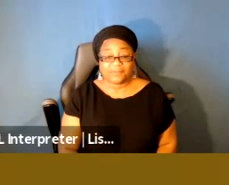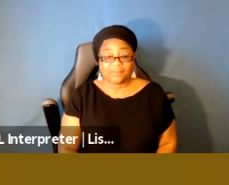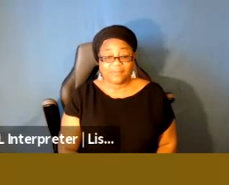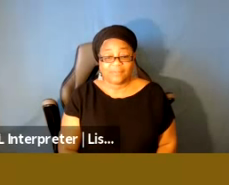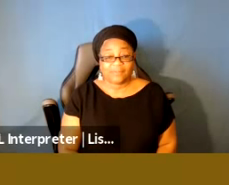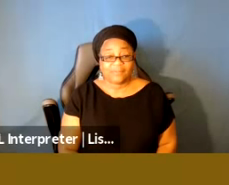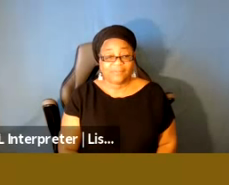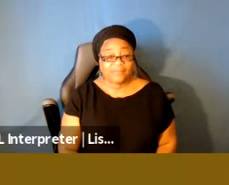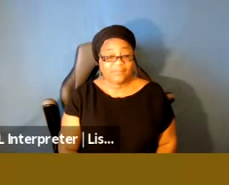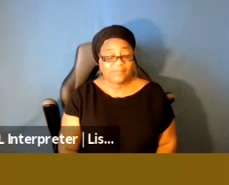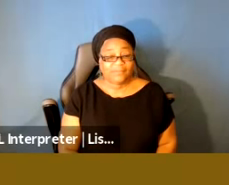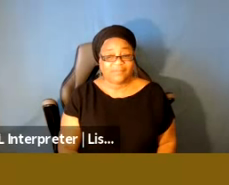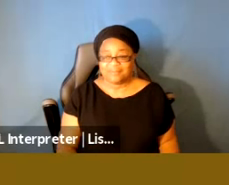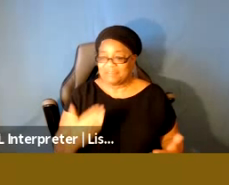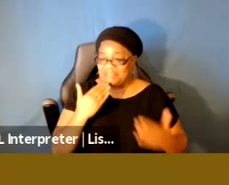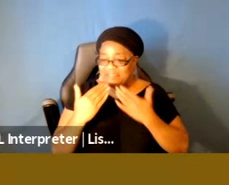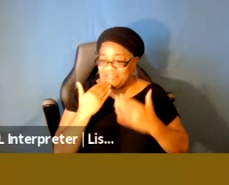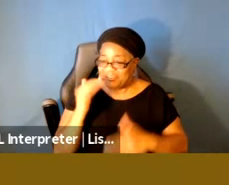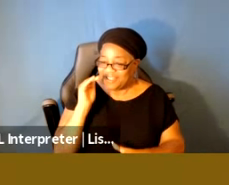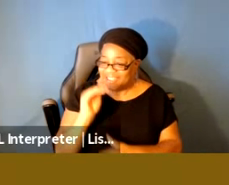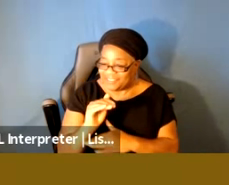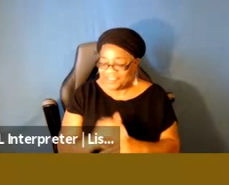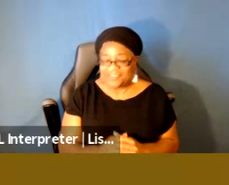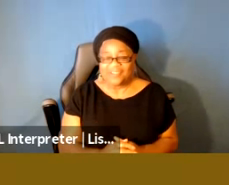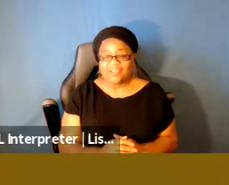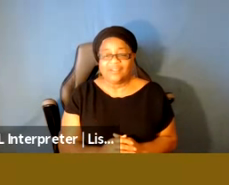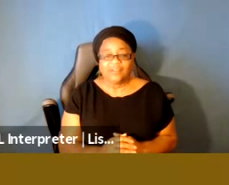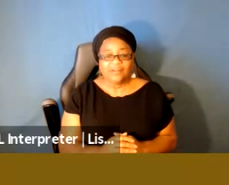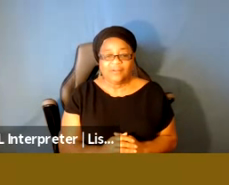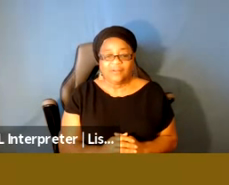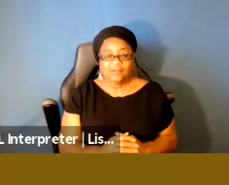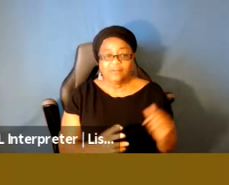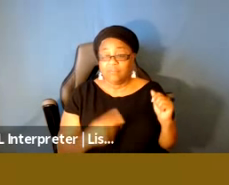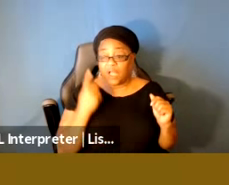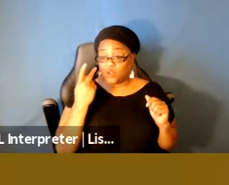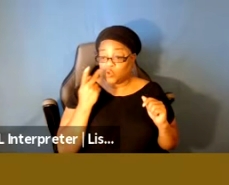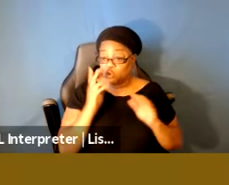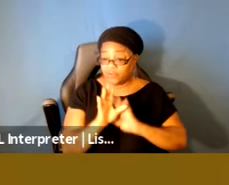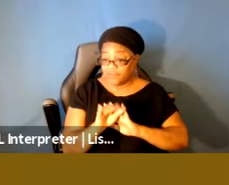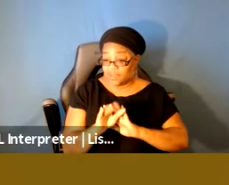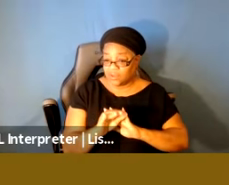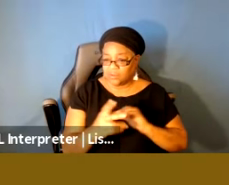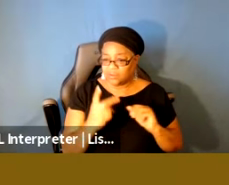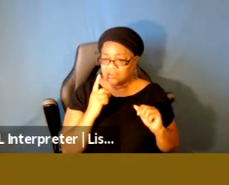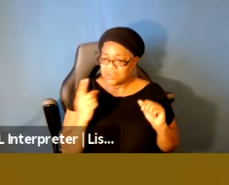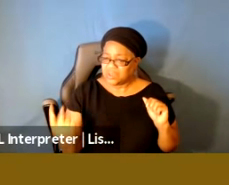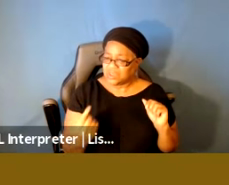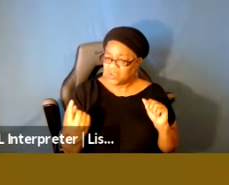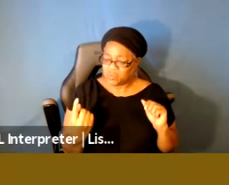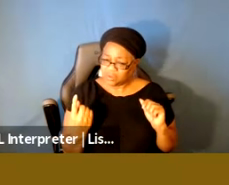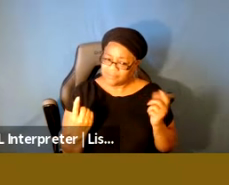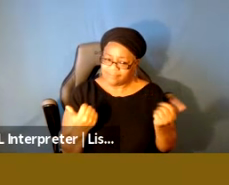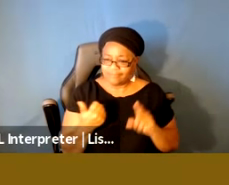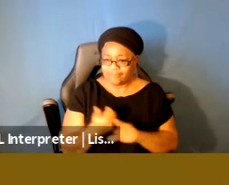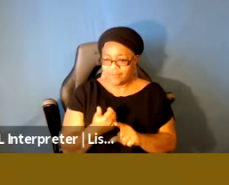Bleak. Hey, good evening. You know, when I saw your video, as someone who is, and I'll share this a